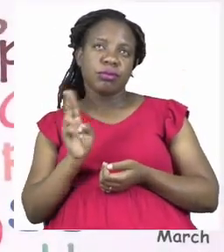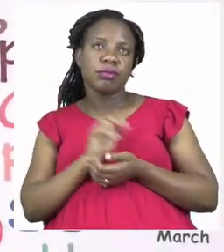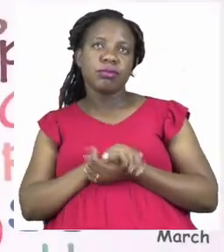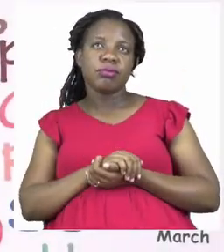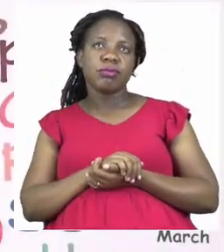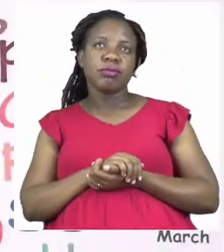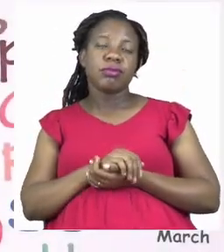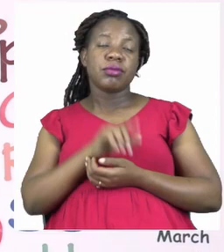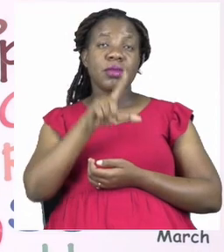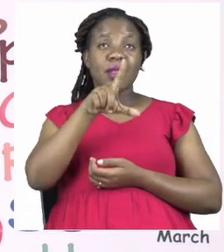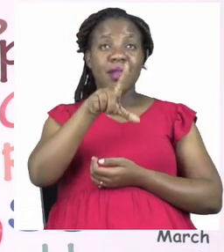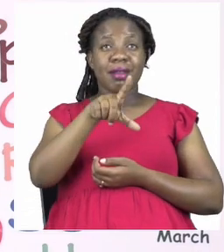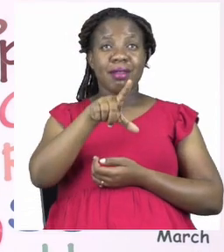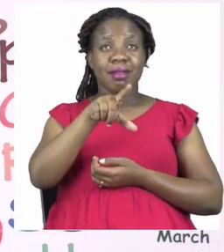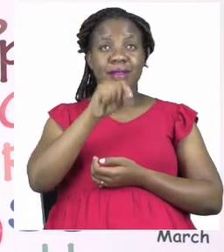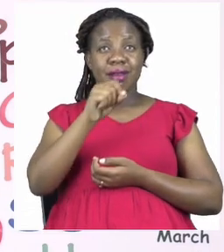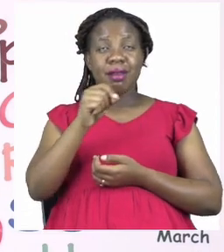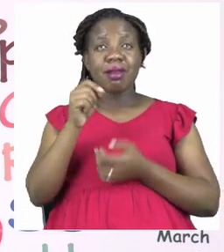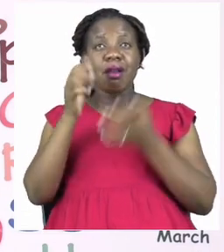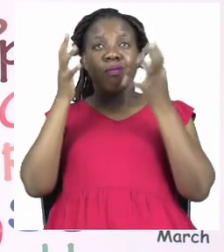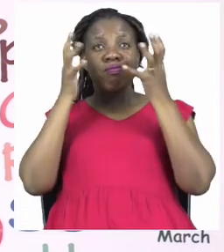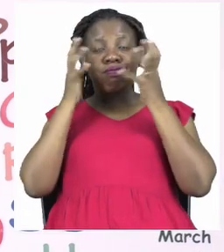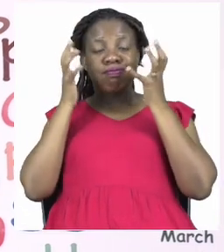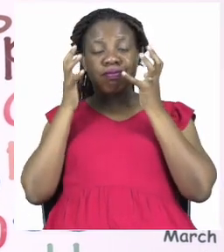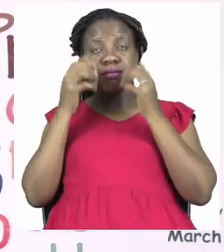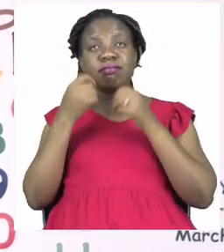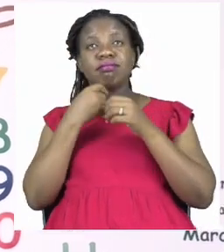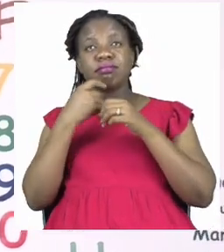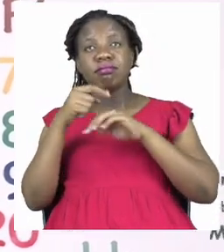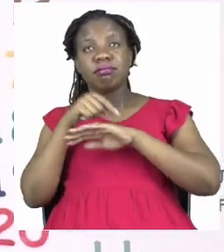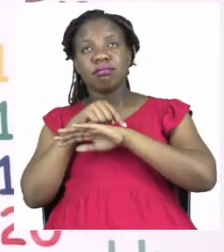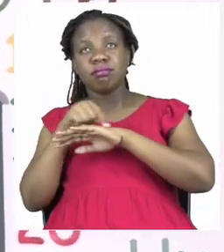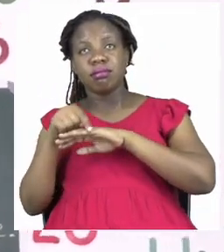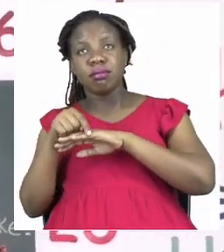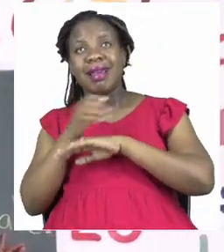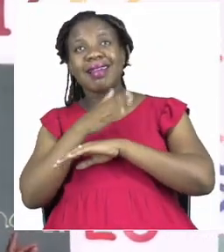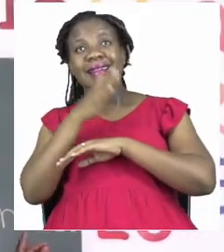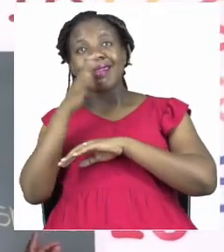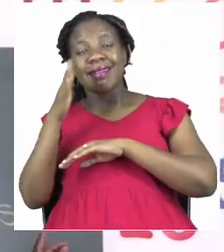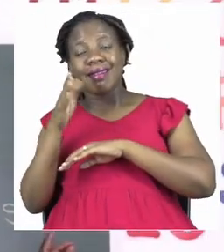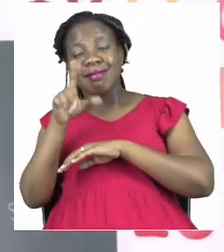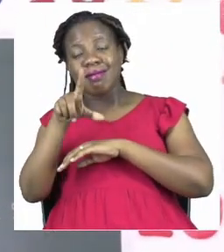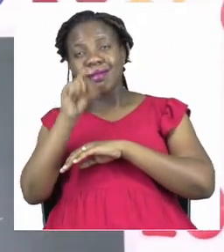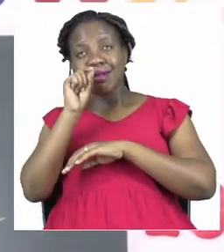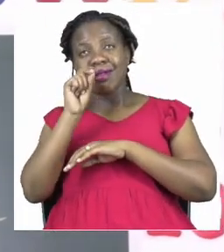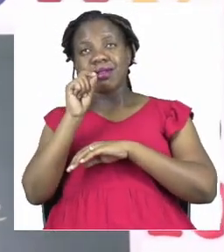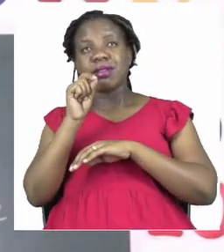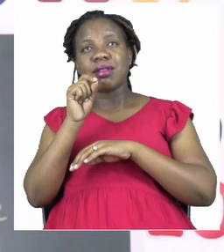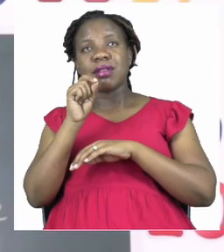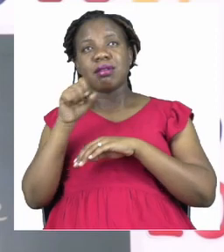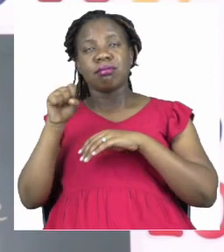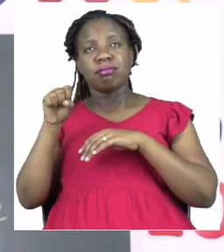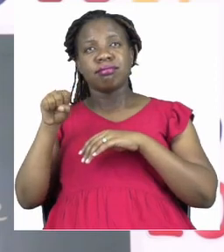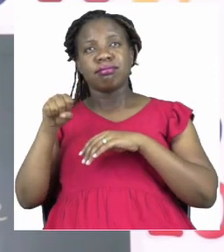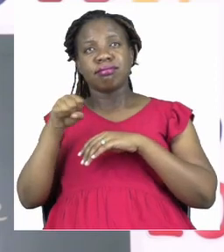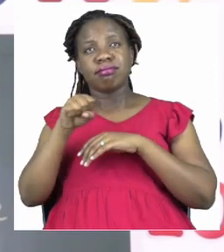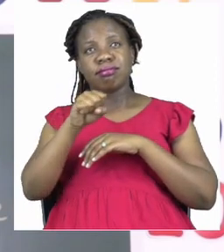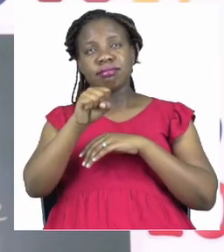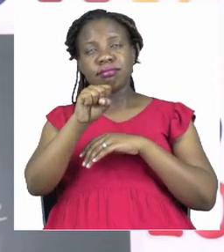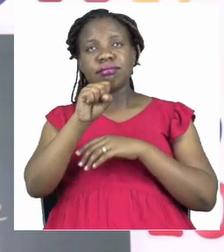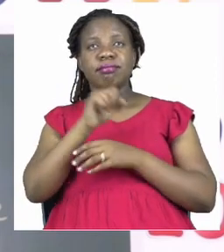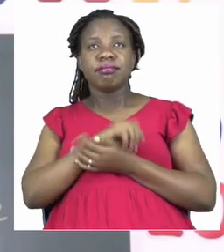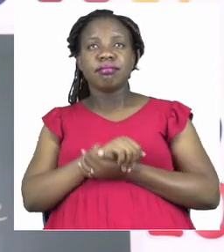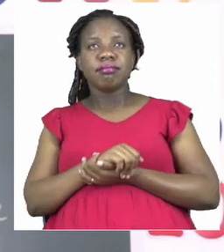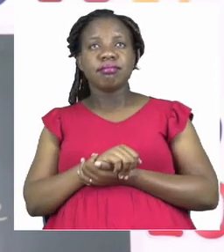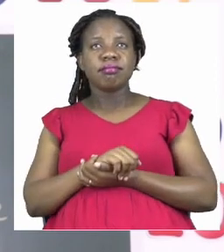the lion is dash than the snake. The word they have decided to